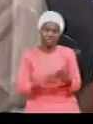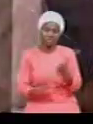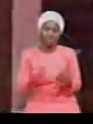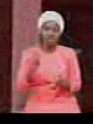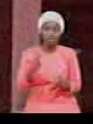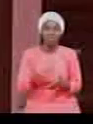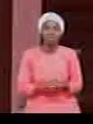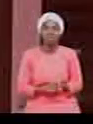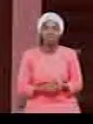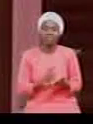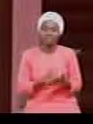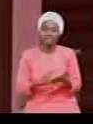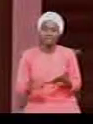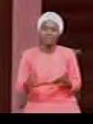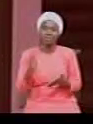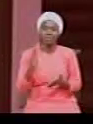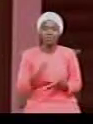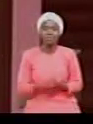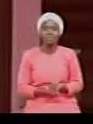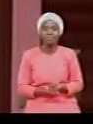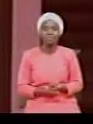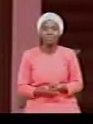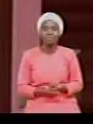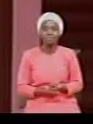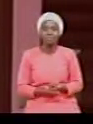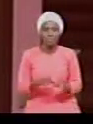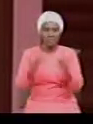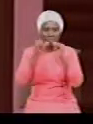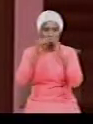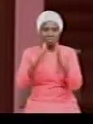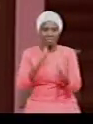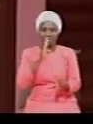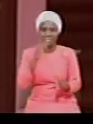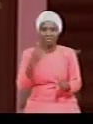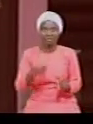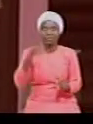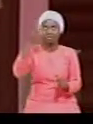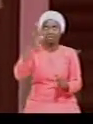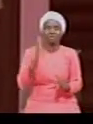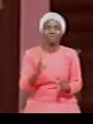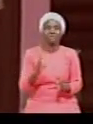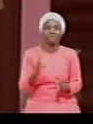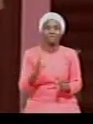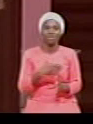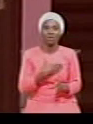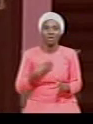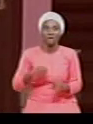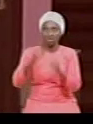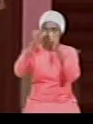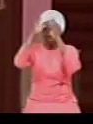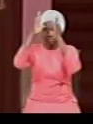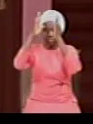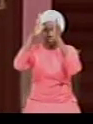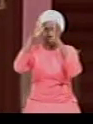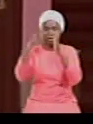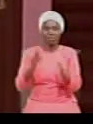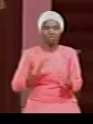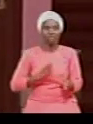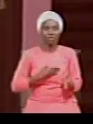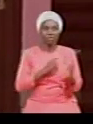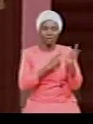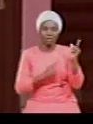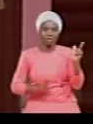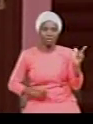1. Reading from verse 3. Blessed be the God and Father of our